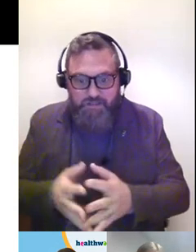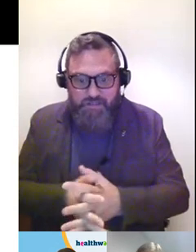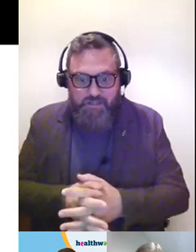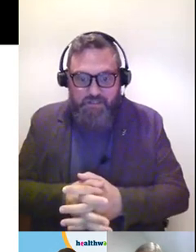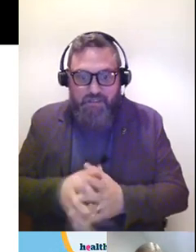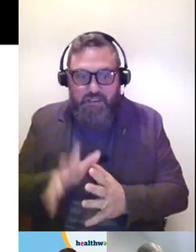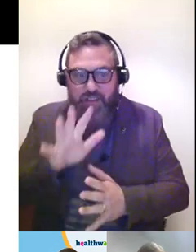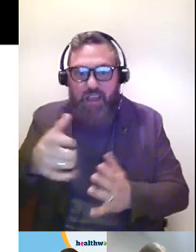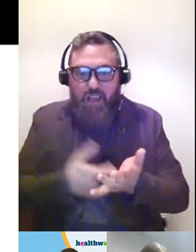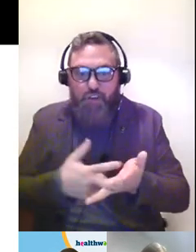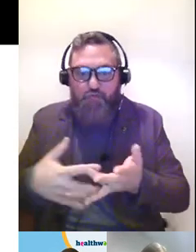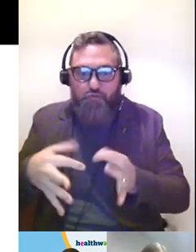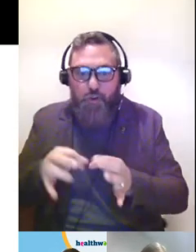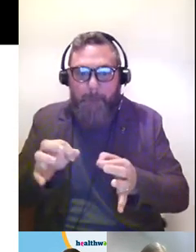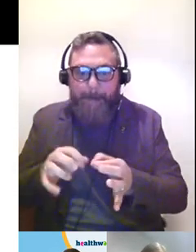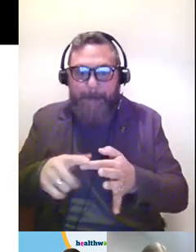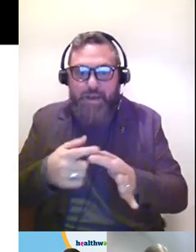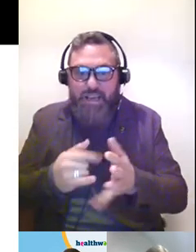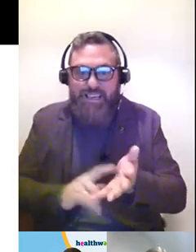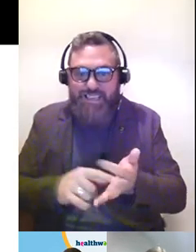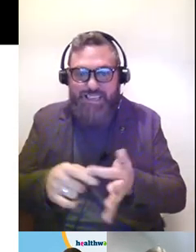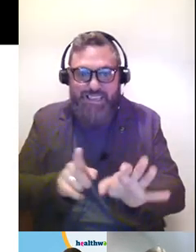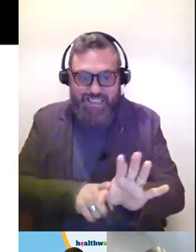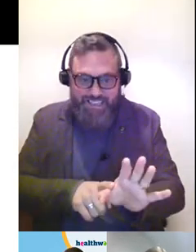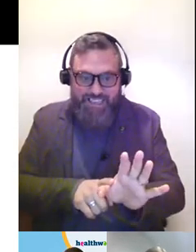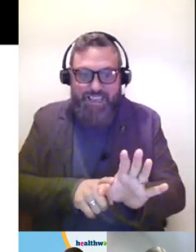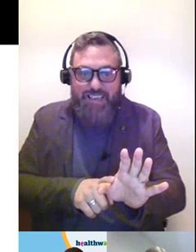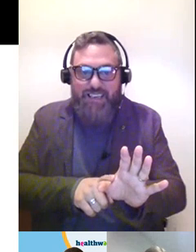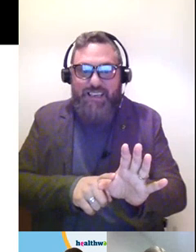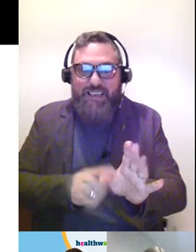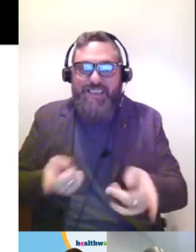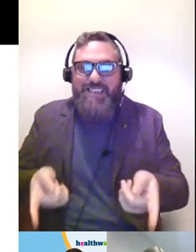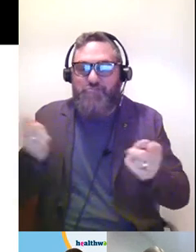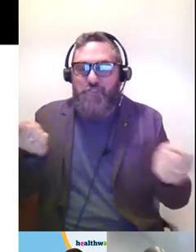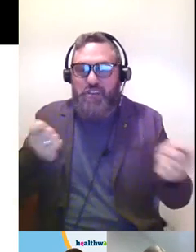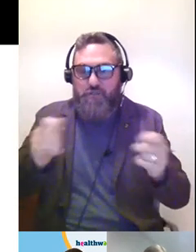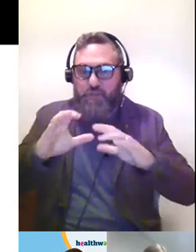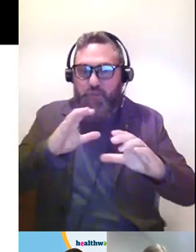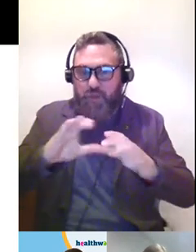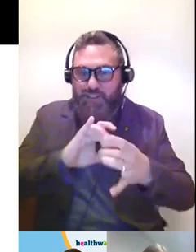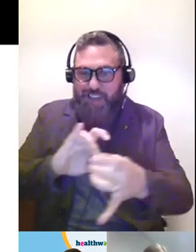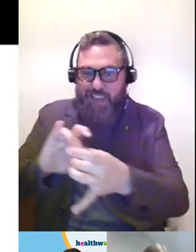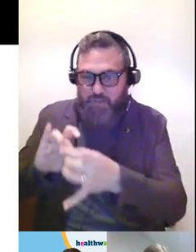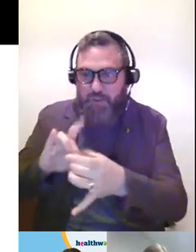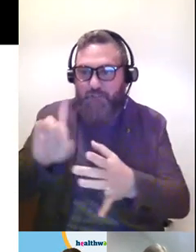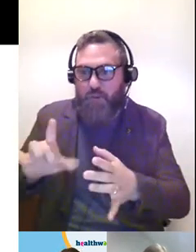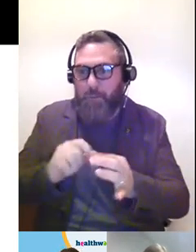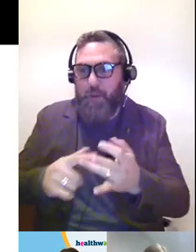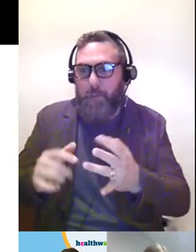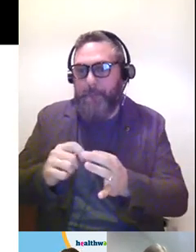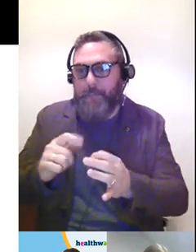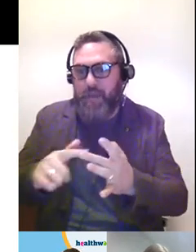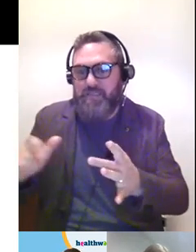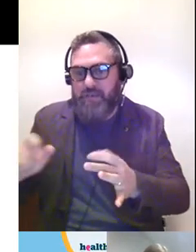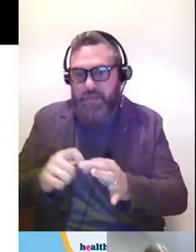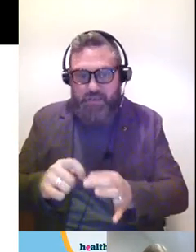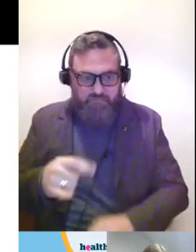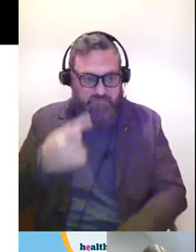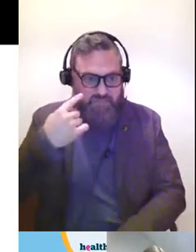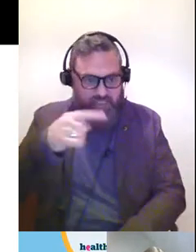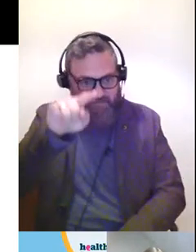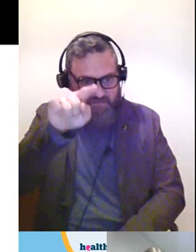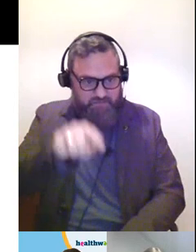Hi, I'm Rob Beasley. I'm the Interim Director of Communication and Engagement at the Integrated Care Board. Thank you. And as you can see, we're